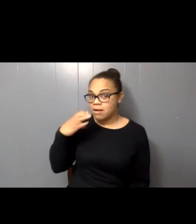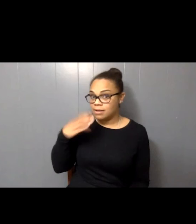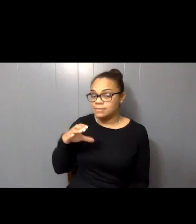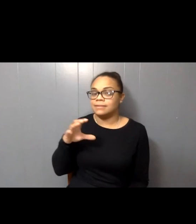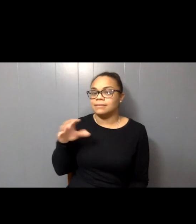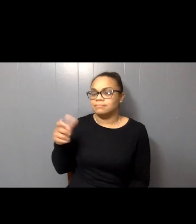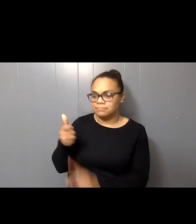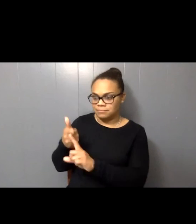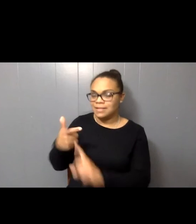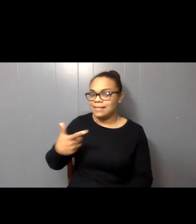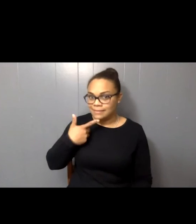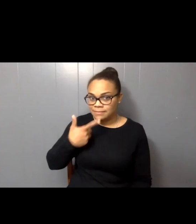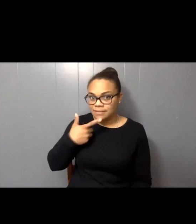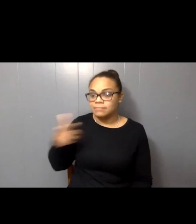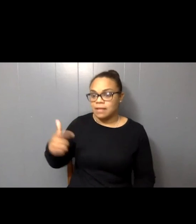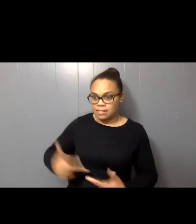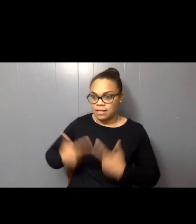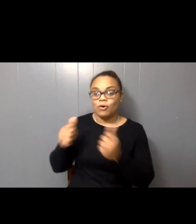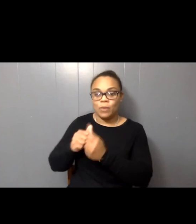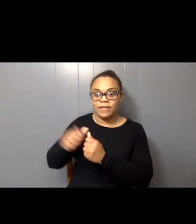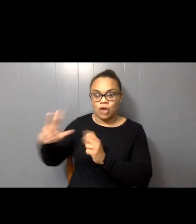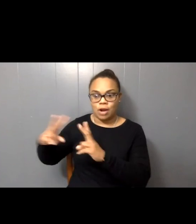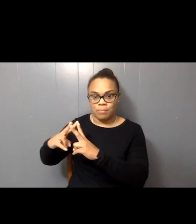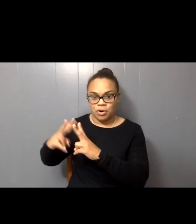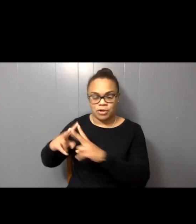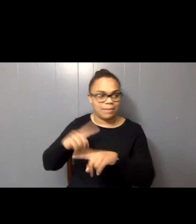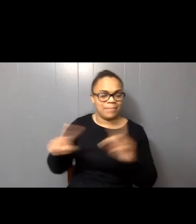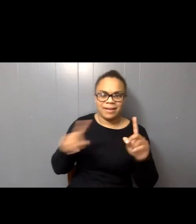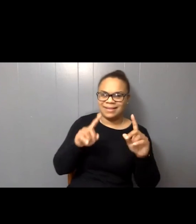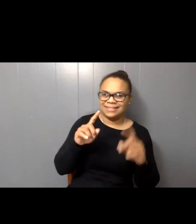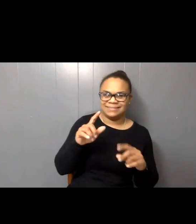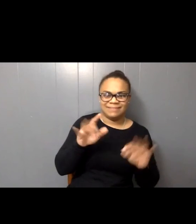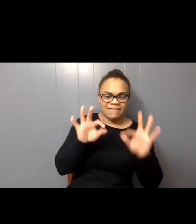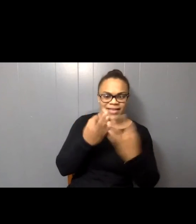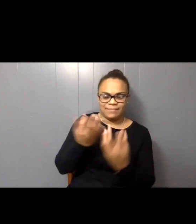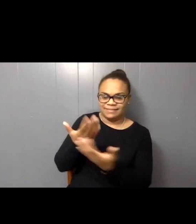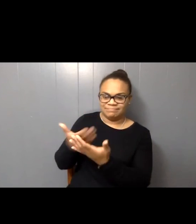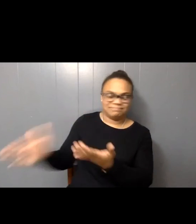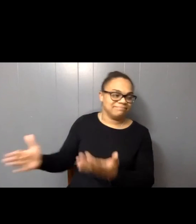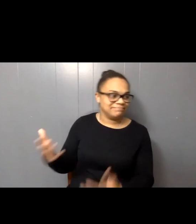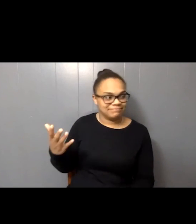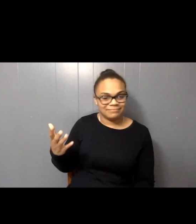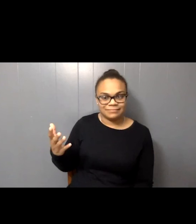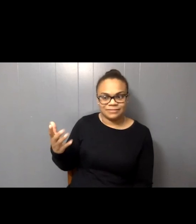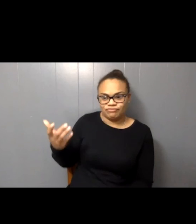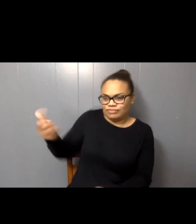living with her partner, but it's kind of like she's the black sheep of the family. most of the time because